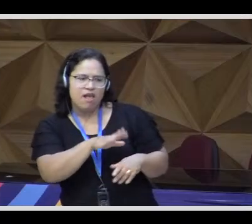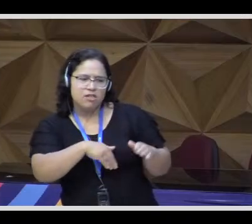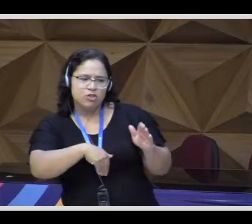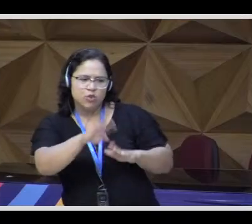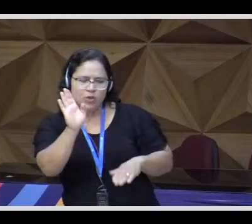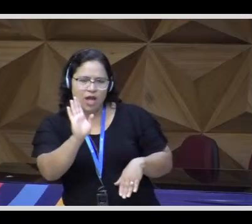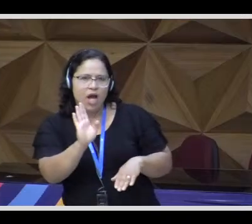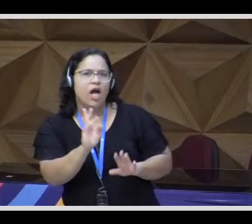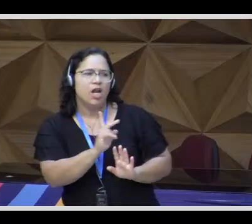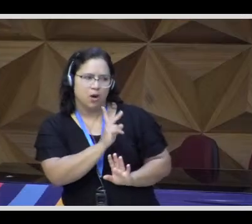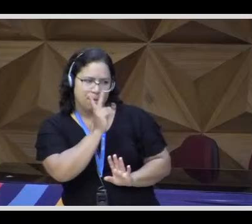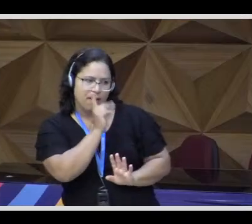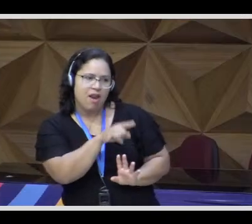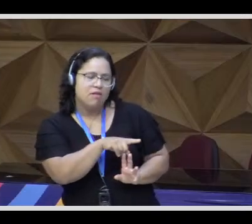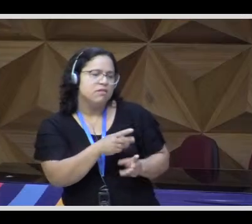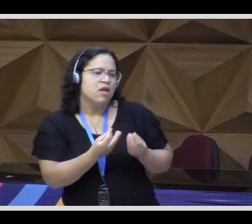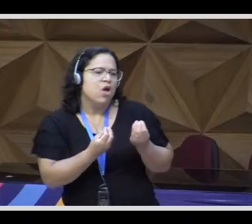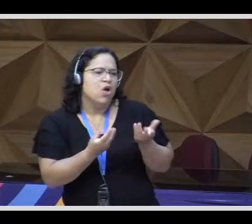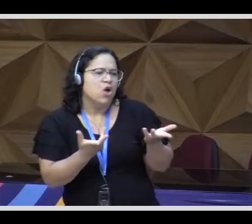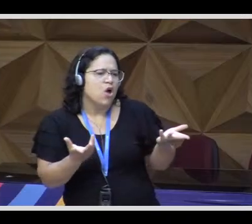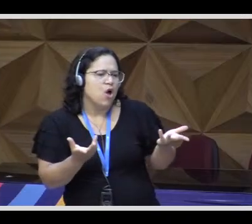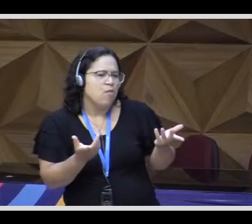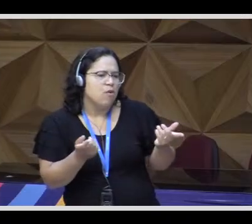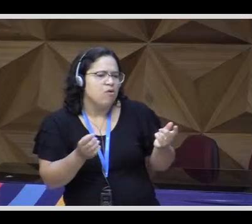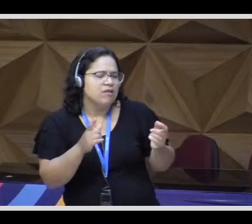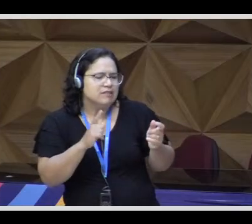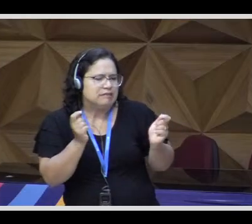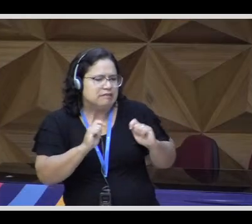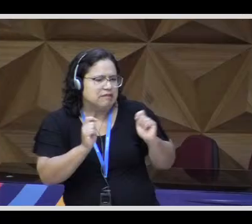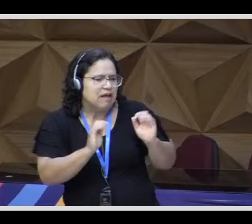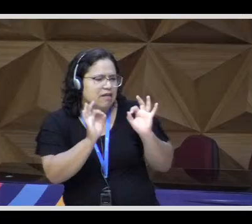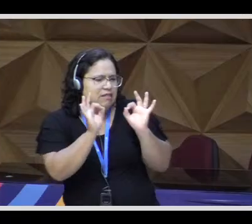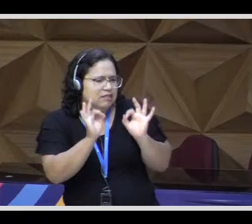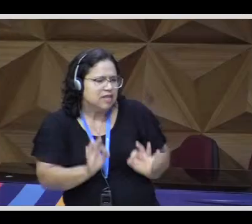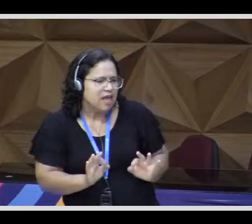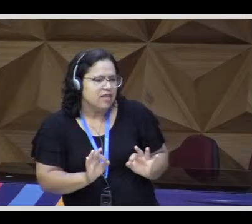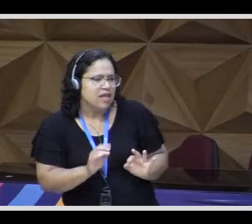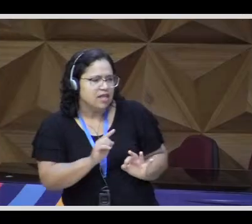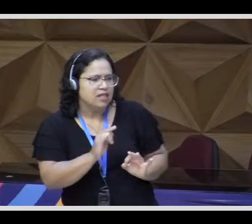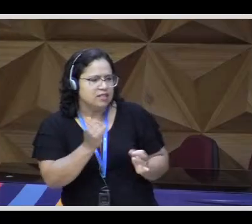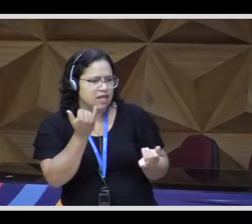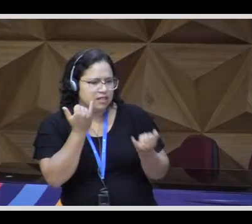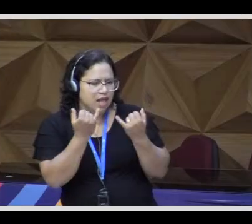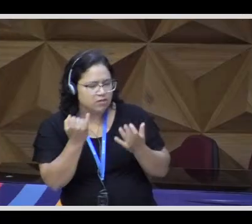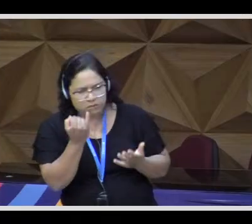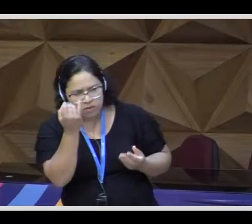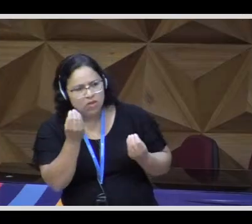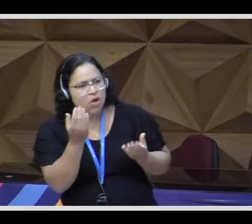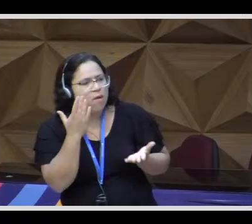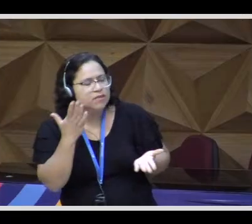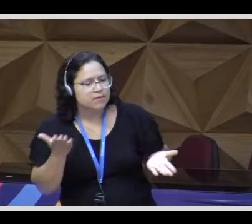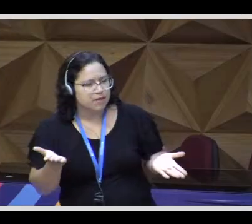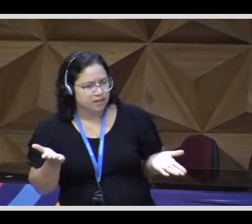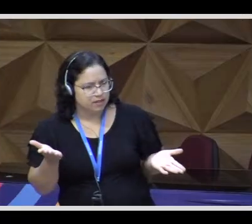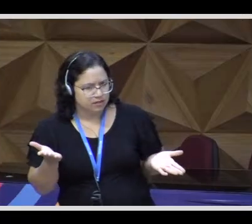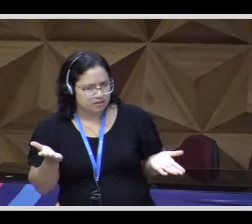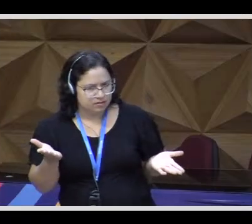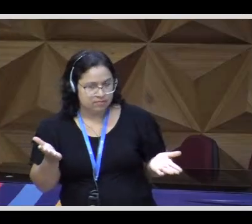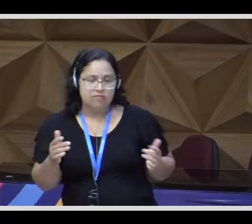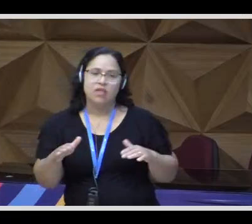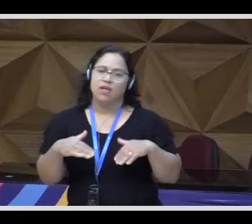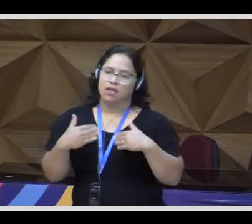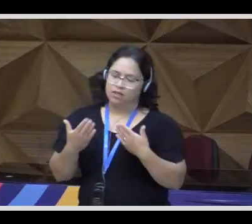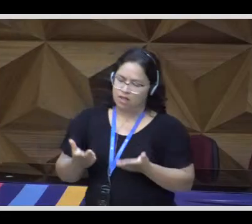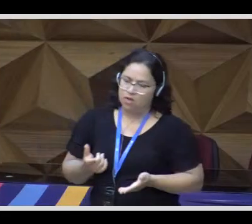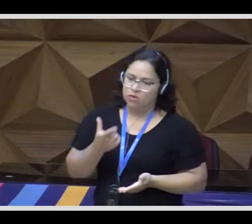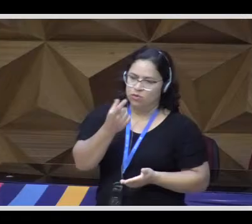Because how can we be sure that this data really works, right? So in 2018,